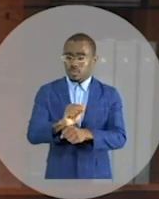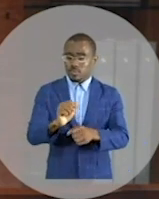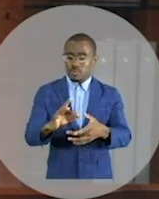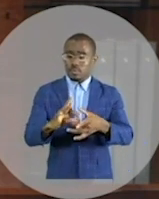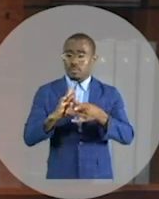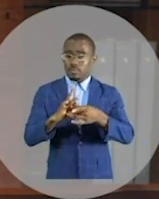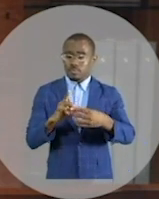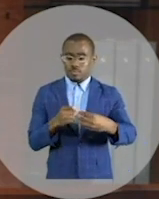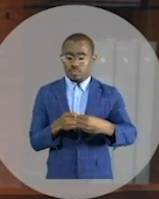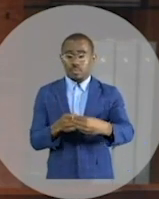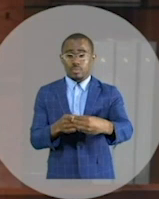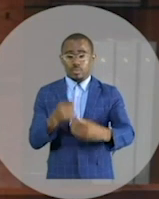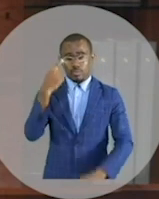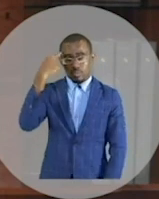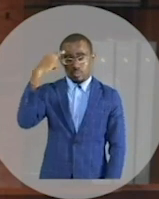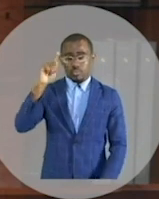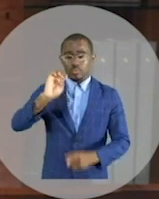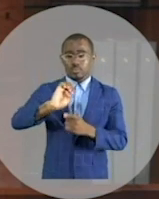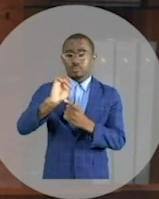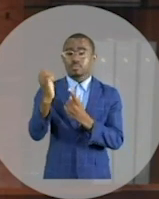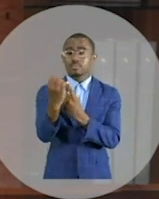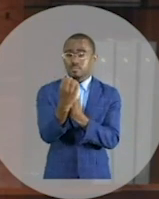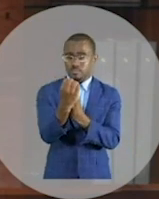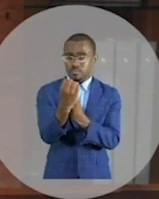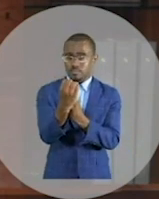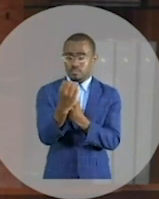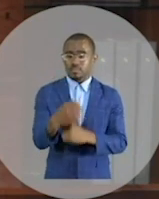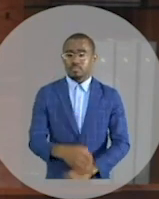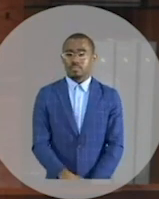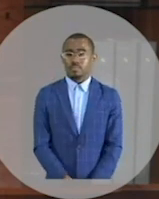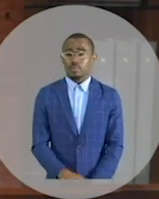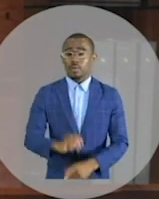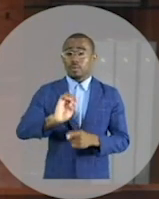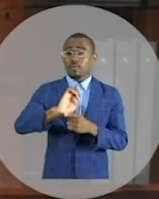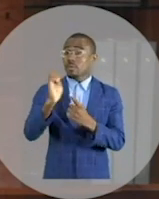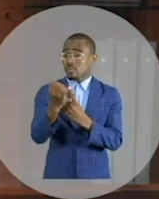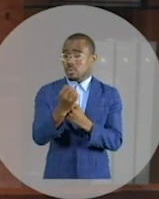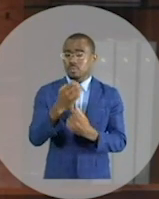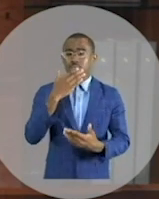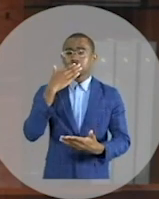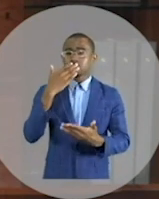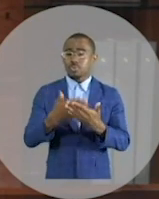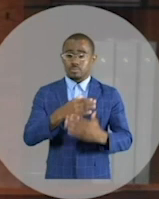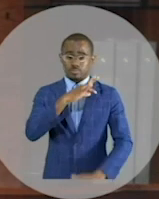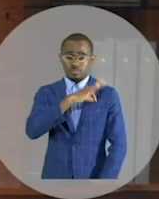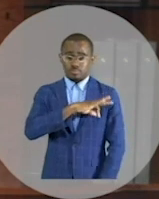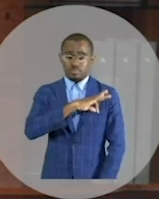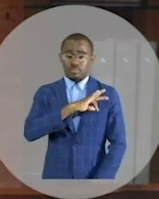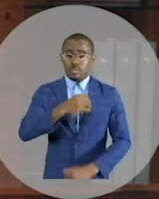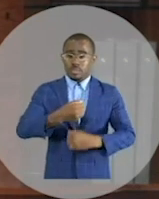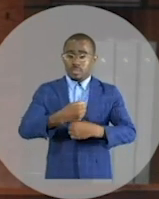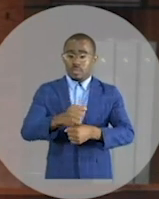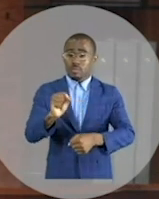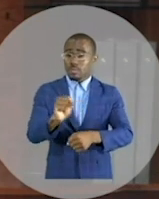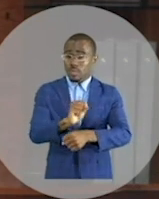action. This year, 2020, will be for the president the year of major shipyards. Several projects will be carried